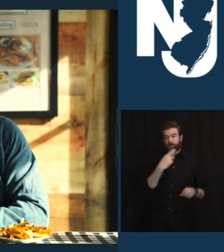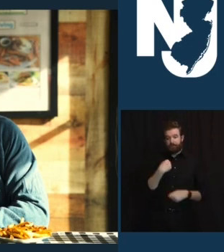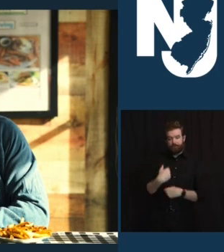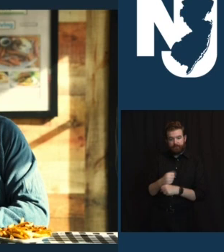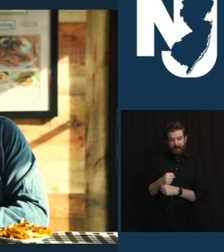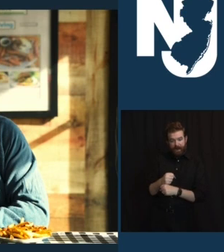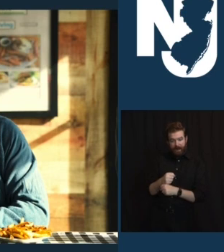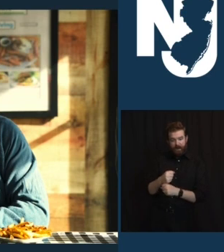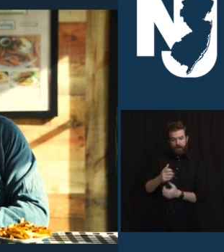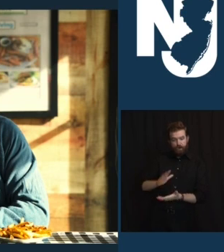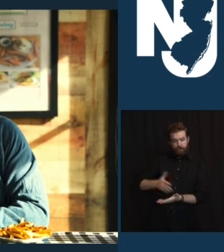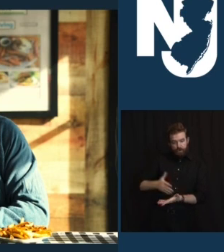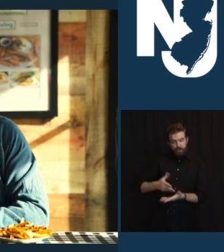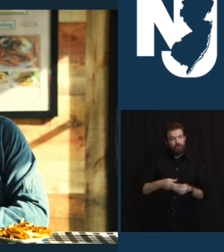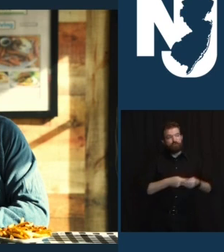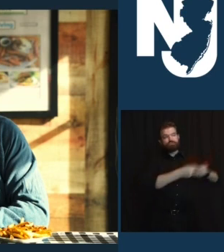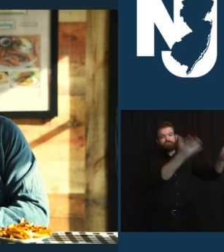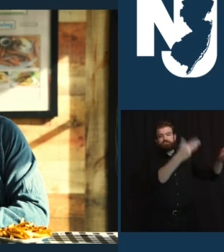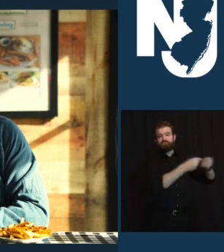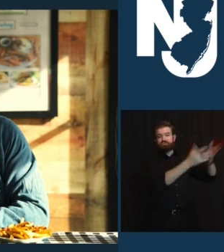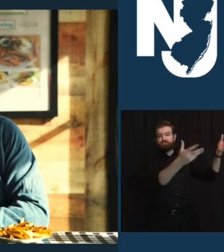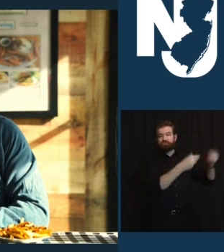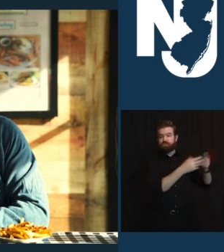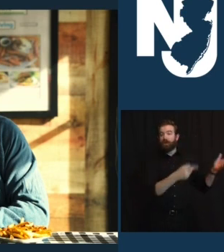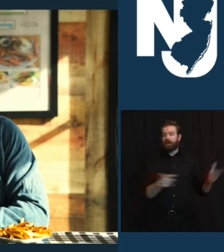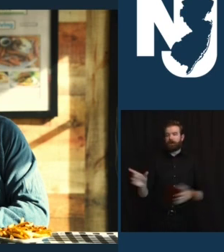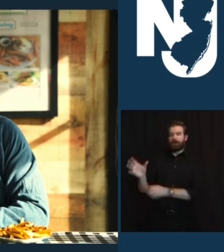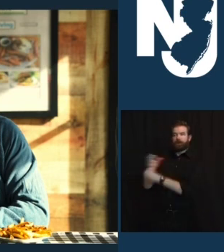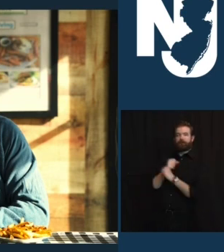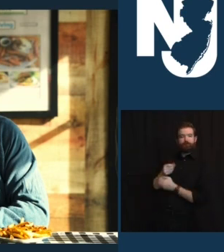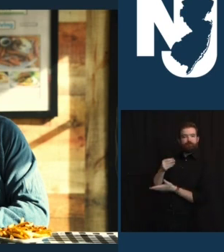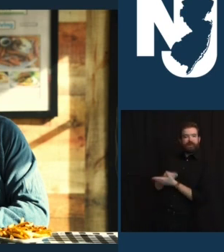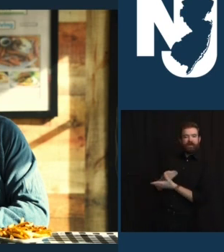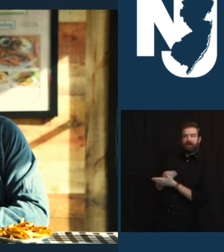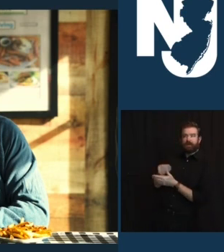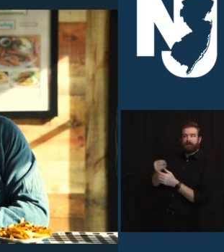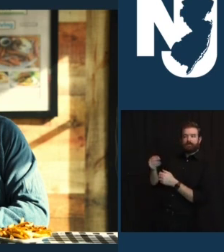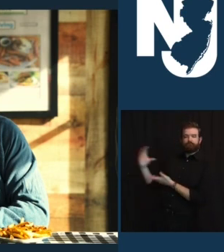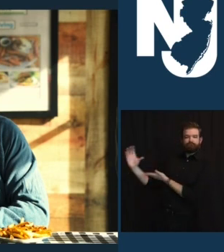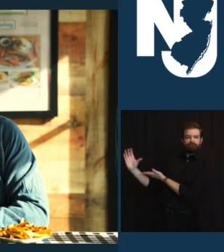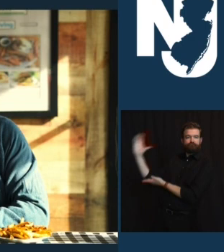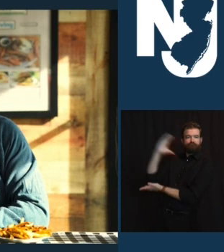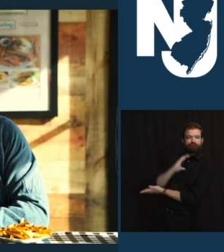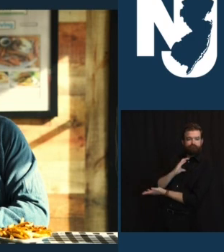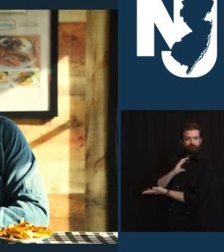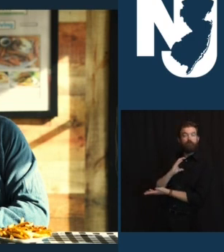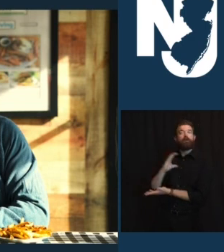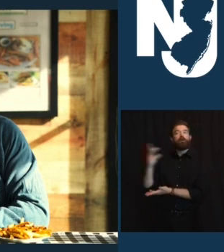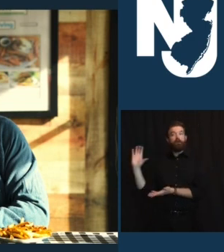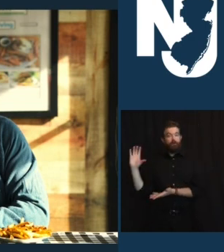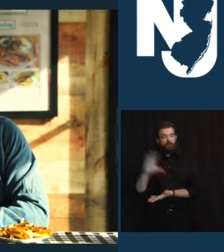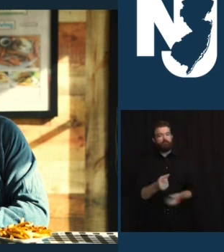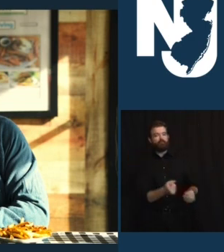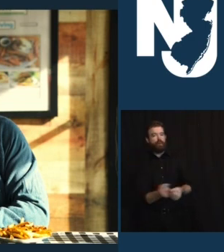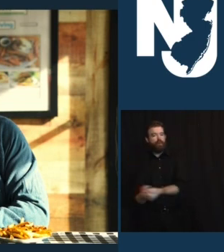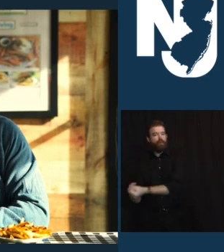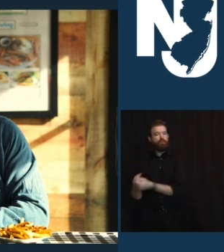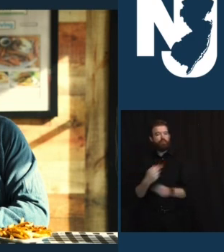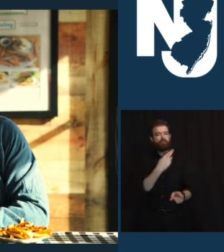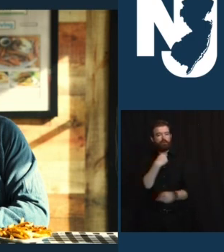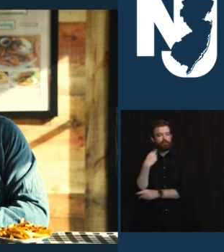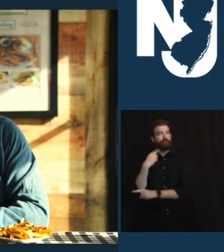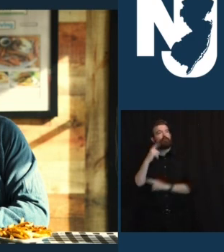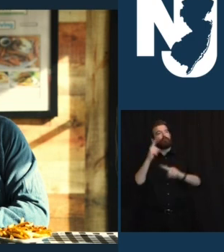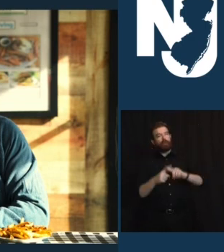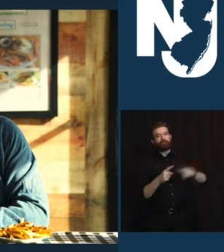that community figure out how much will go into the greater good and how much of that grant from the DCA should go directly